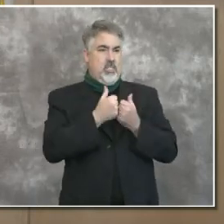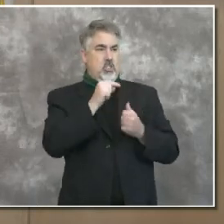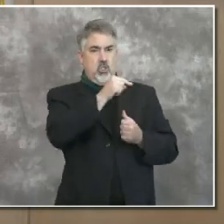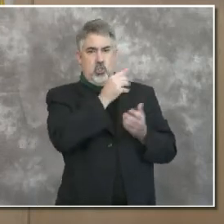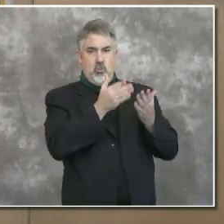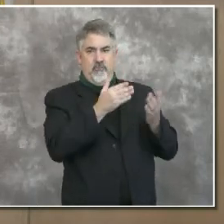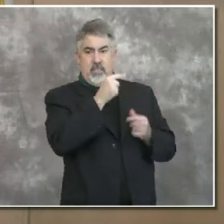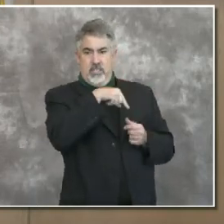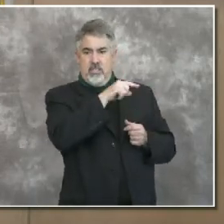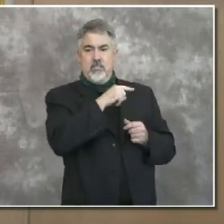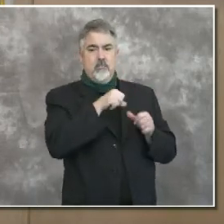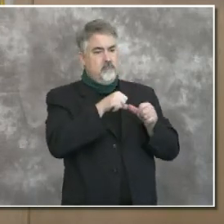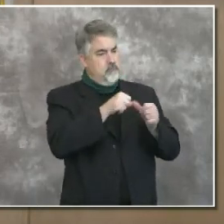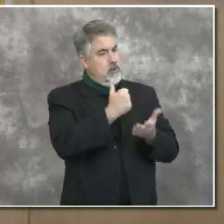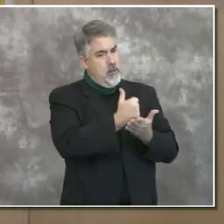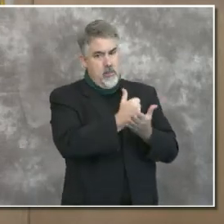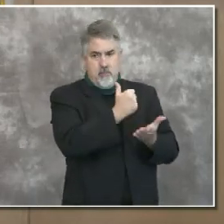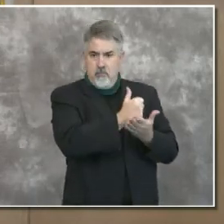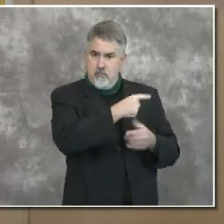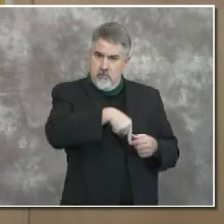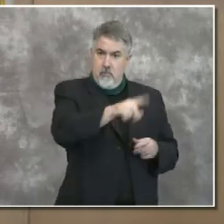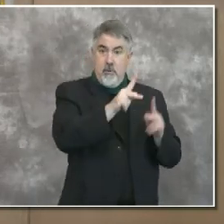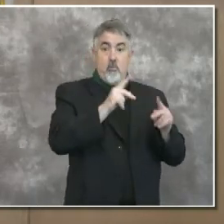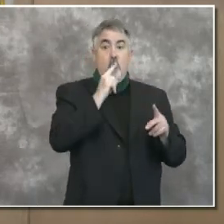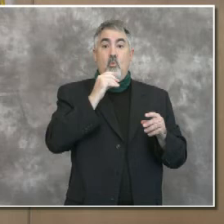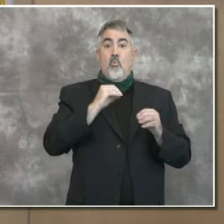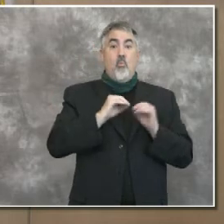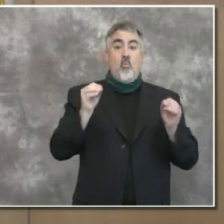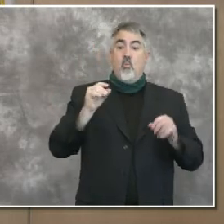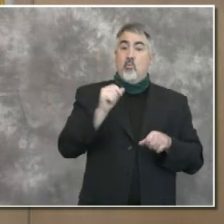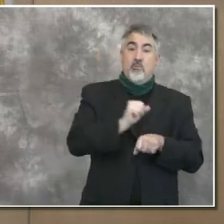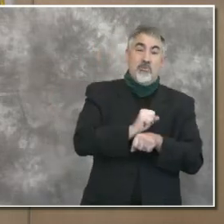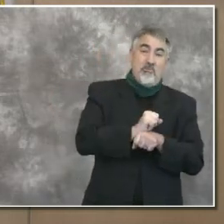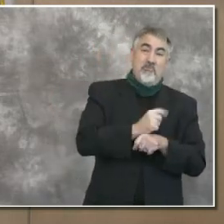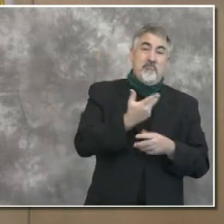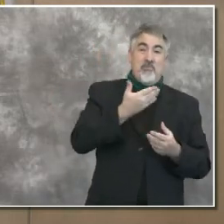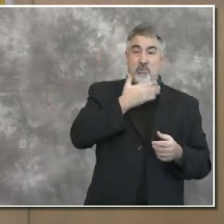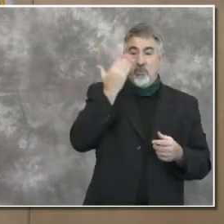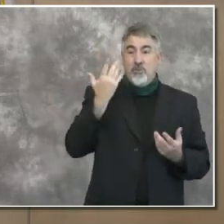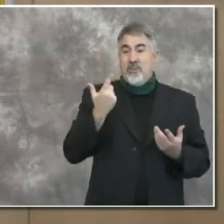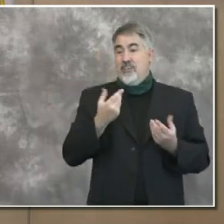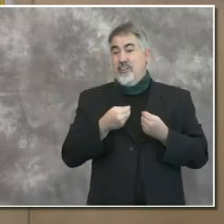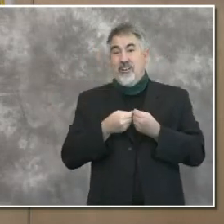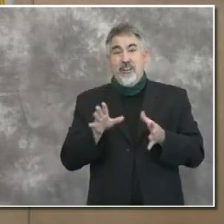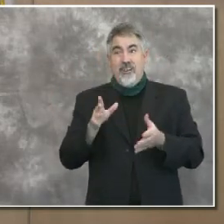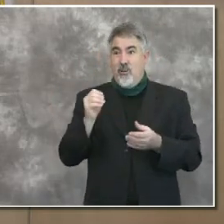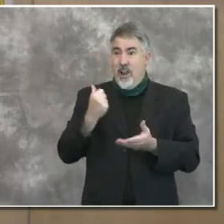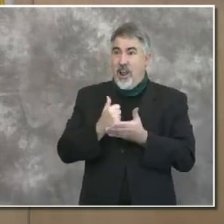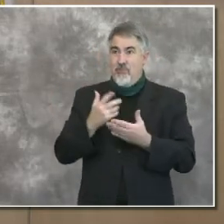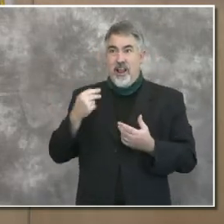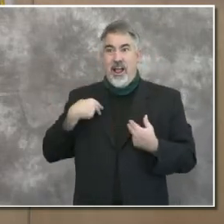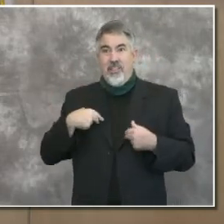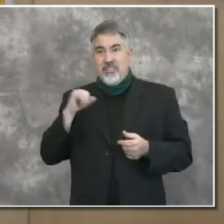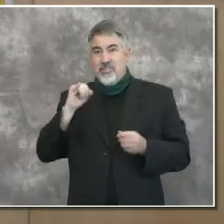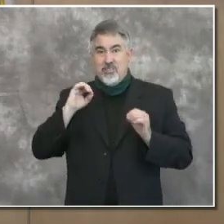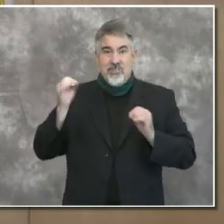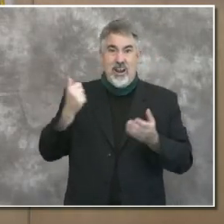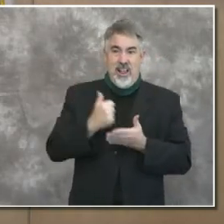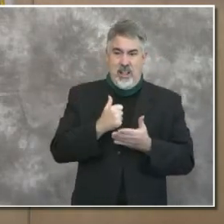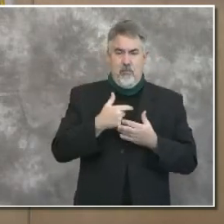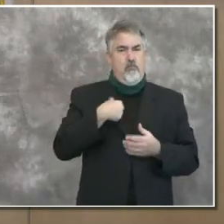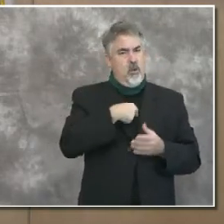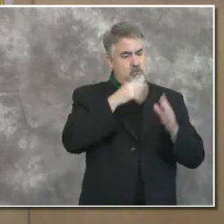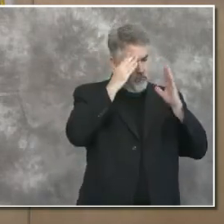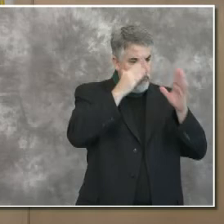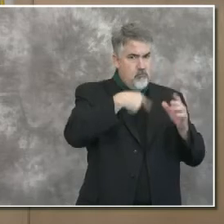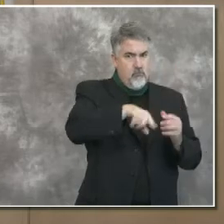of helping people who may have lost the job and need some assistance, both to health insurance or food assistance. And so for us,